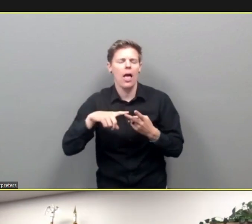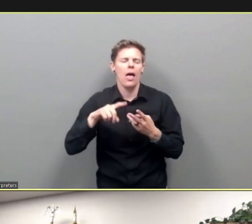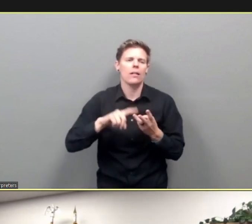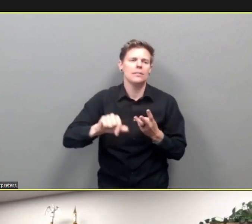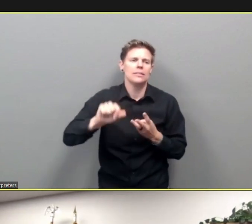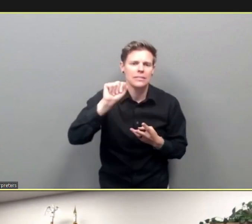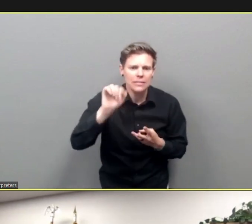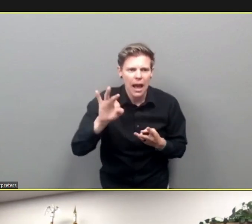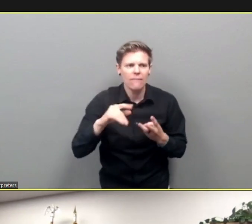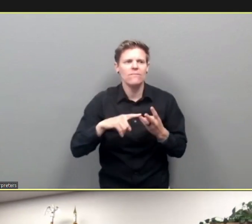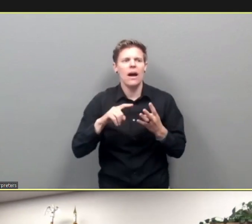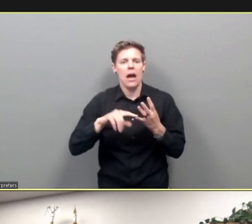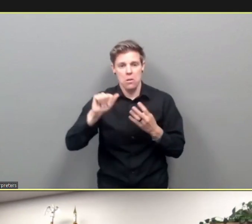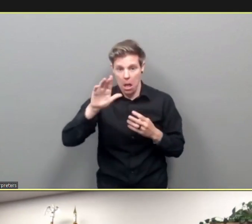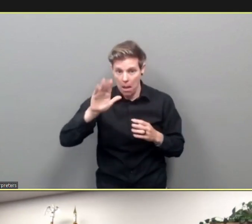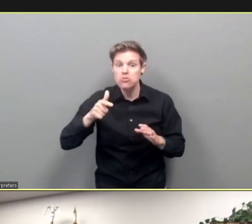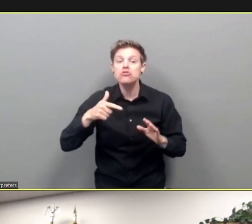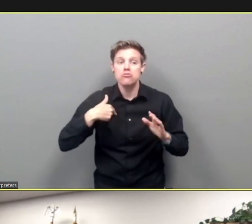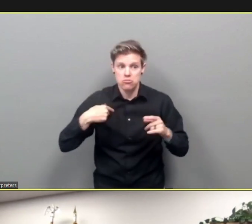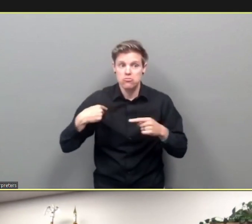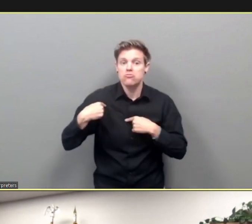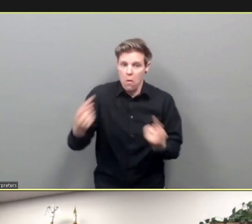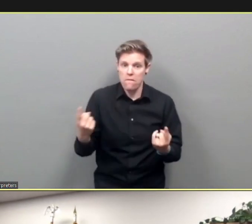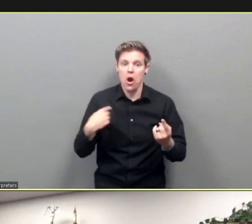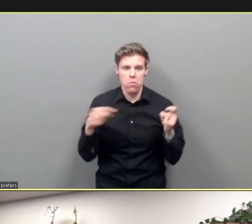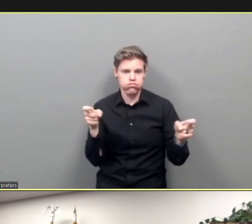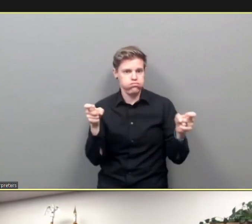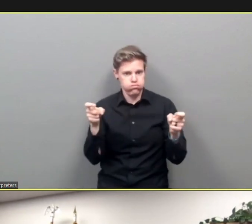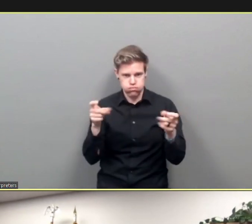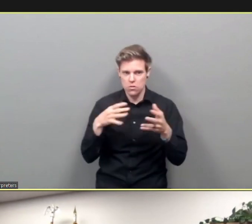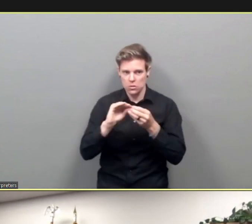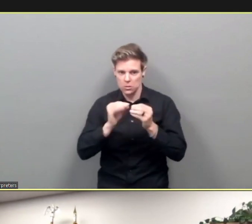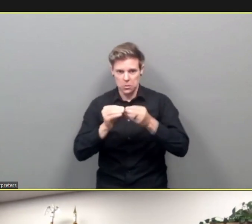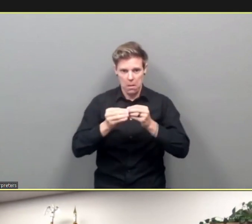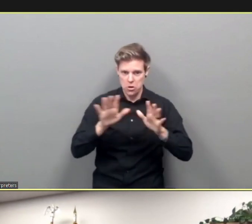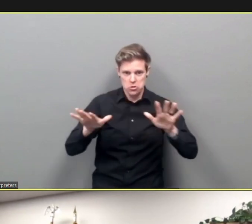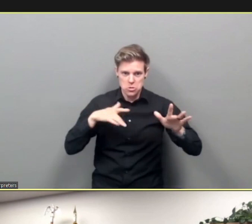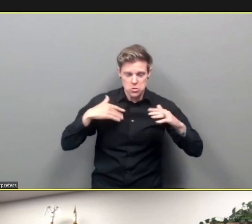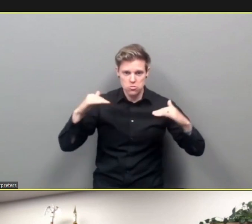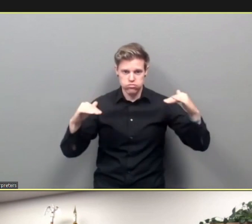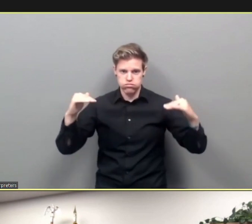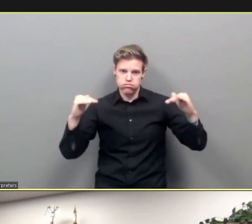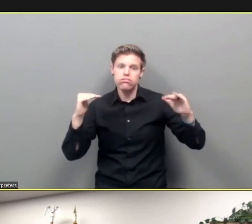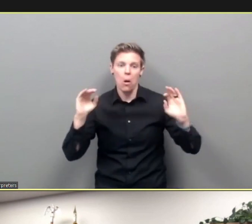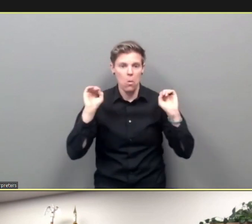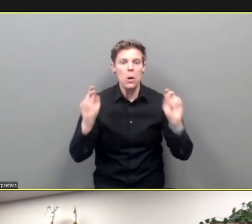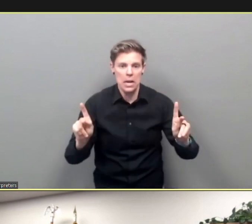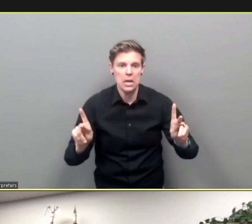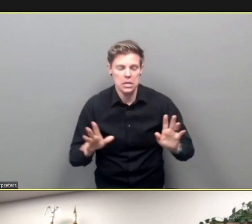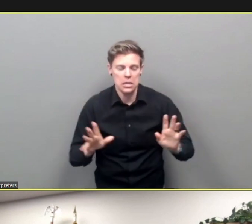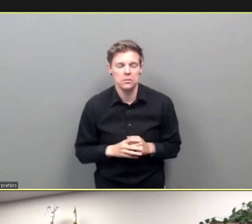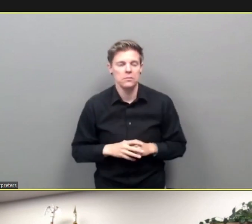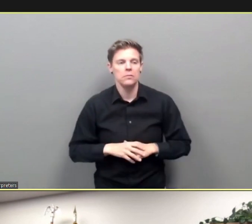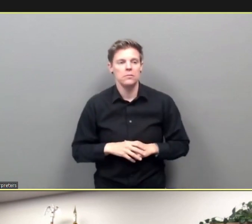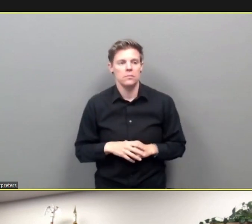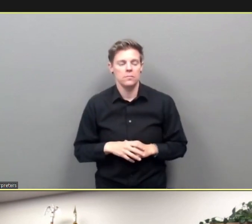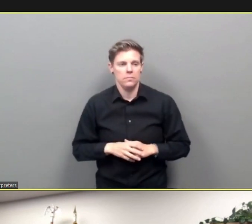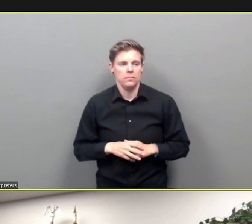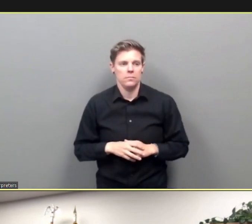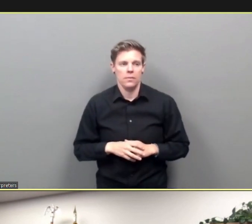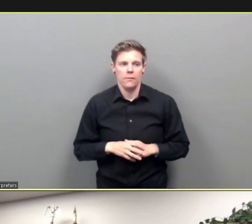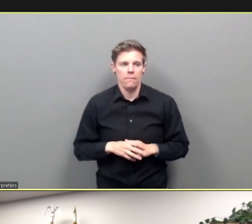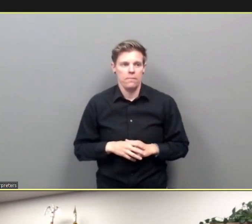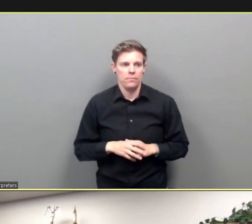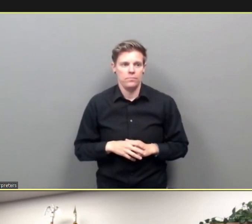job managing those referrals as they can. We haven't had a single person who needed a ventilator who couldn't